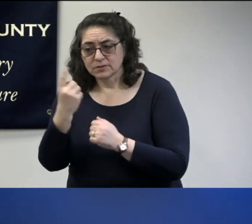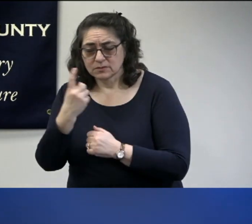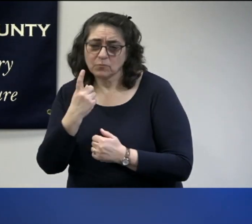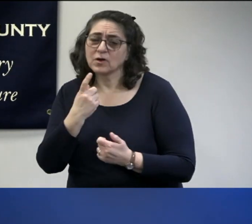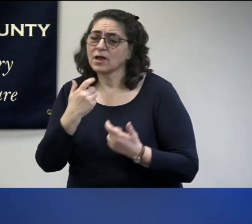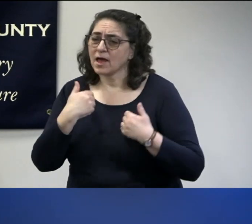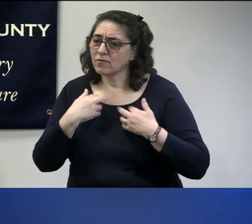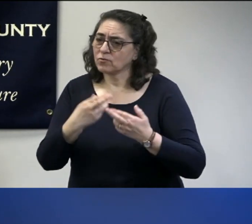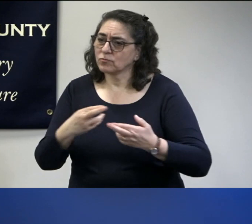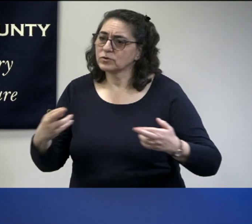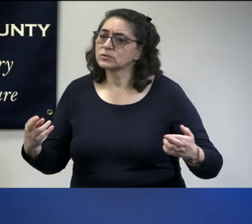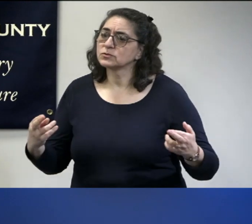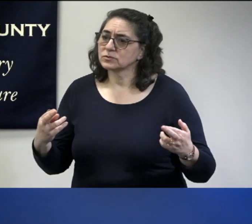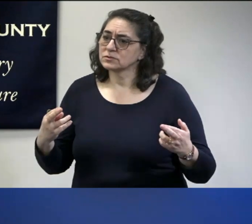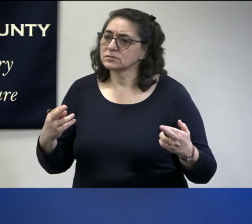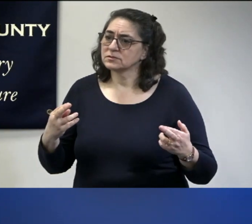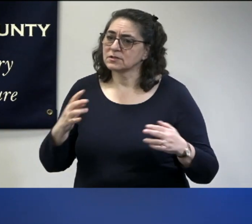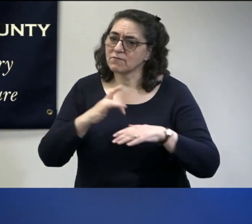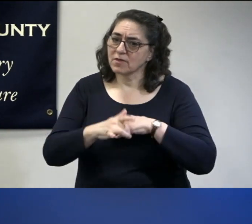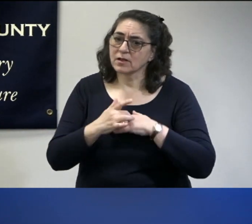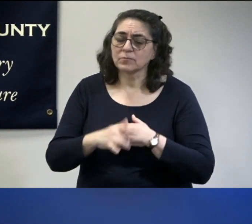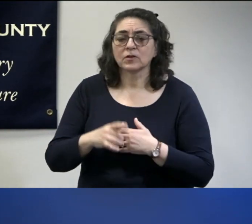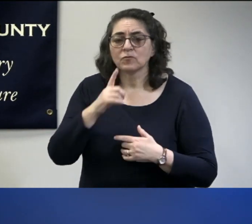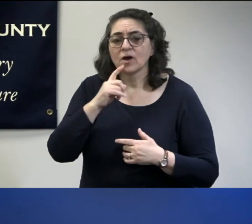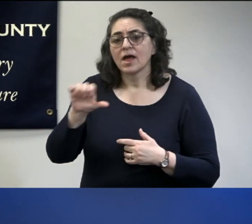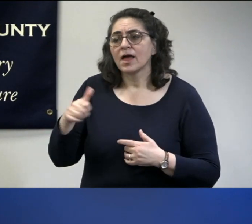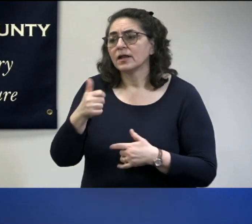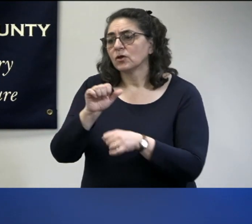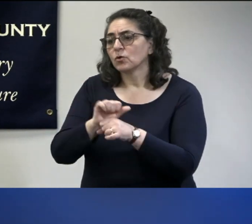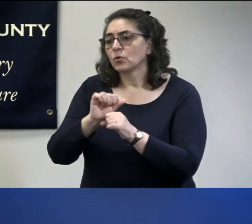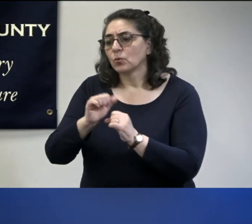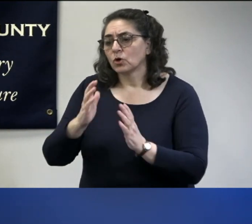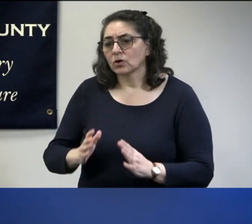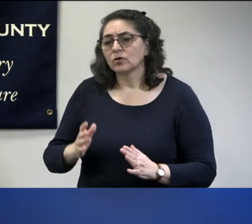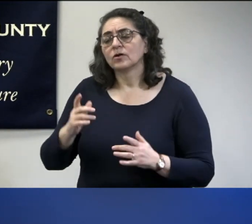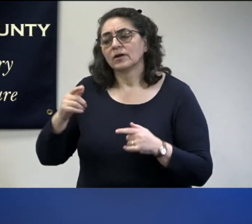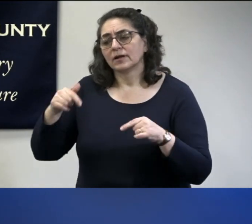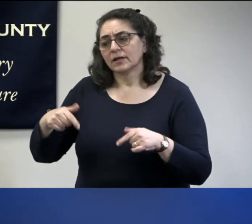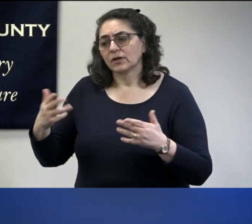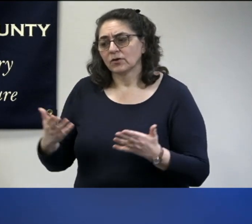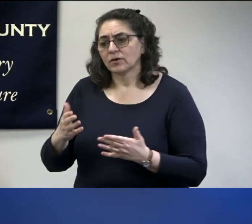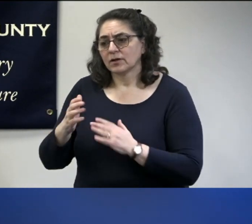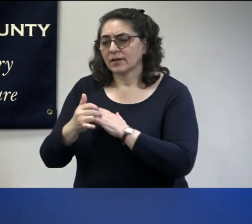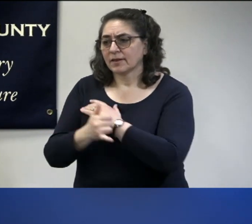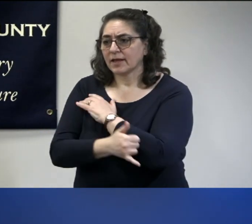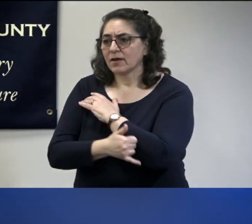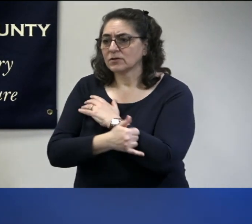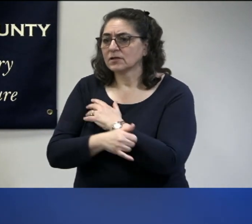any Passaic County employee, our employee assistance program can be reached at